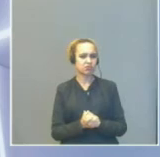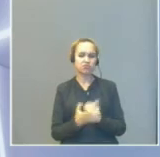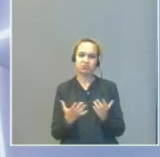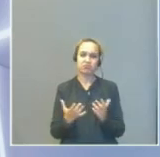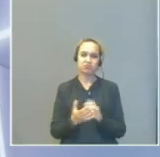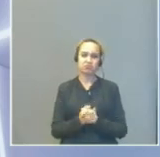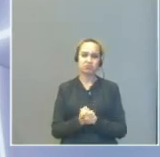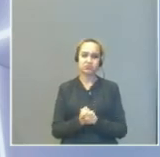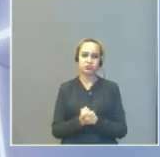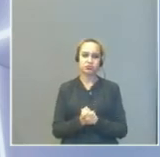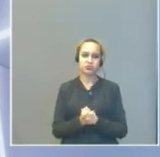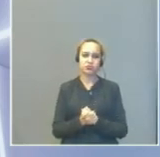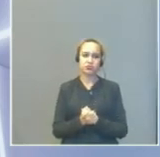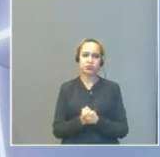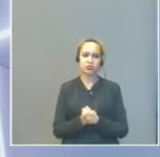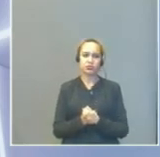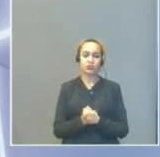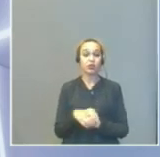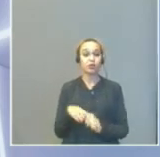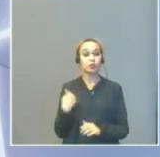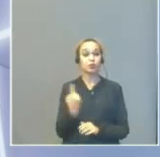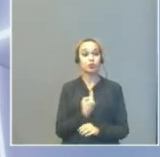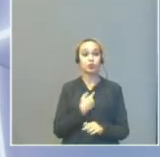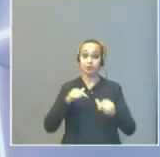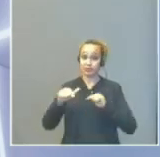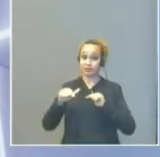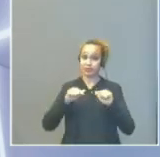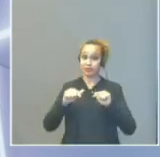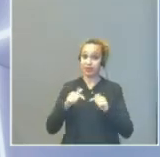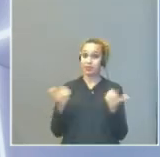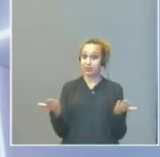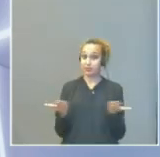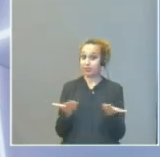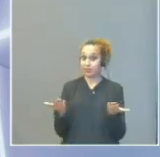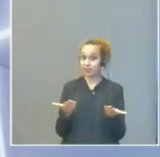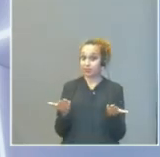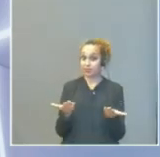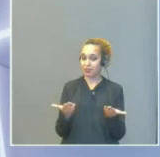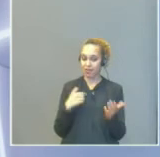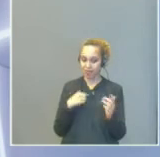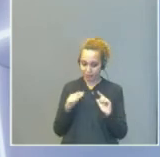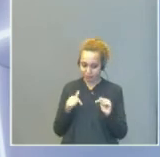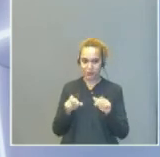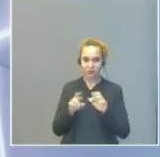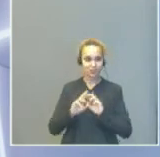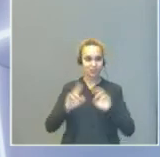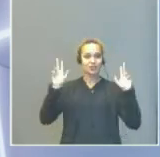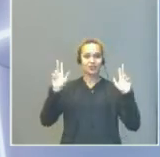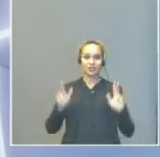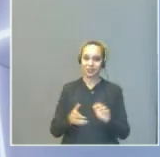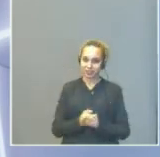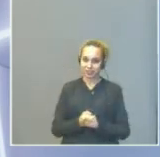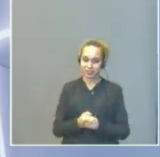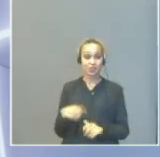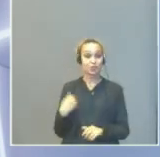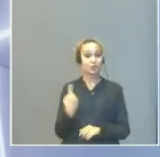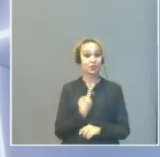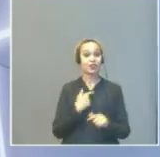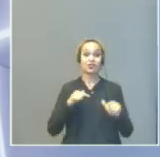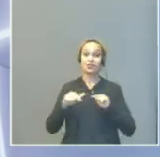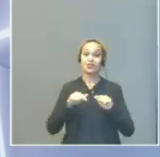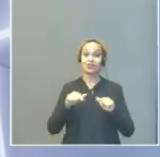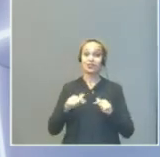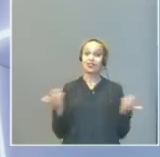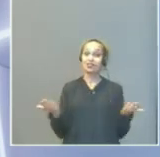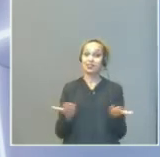Our work now is to become different, is to shape shift. Our work now is to listen